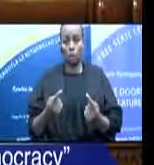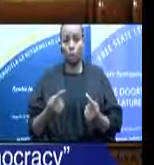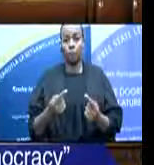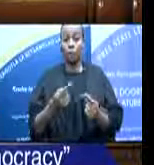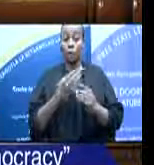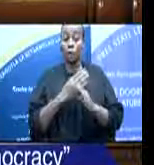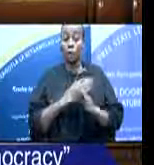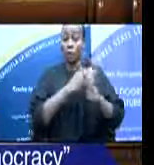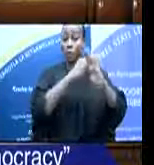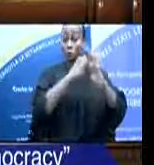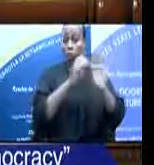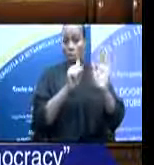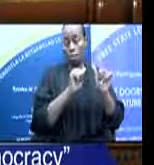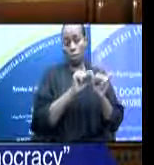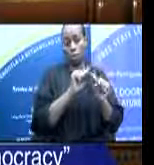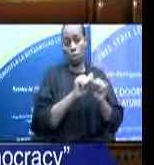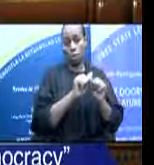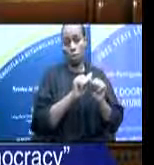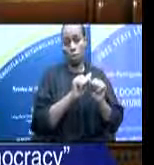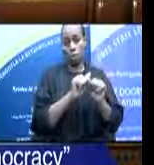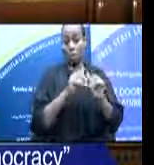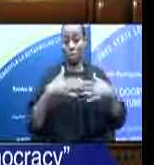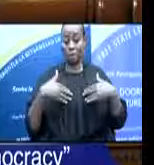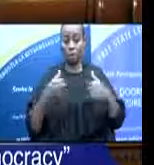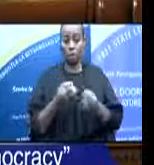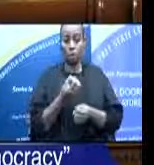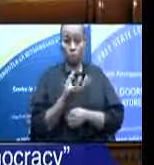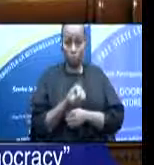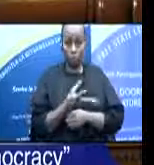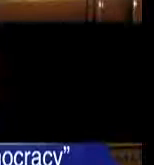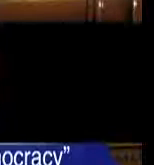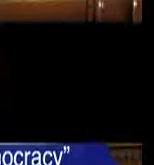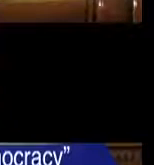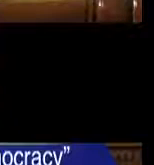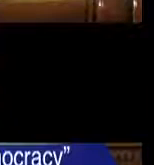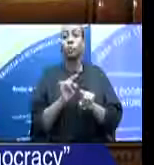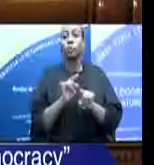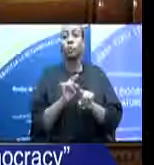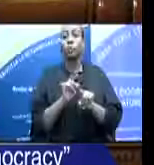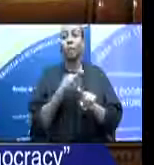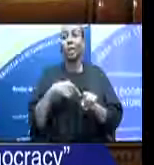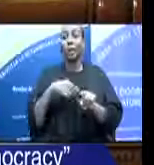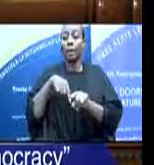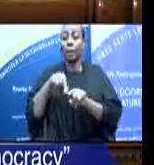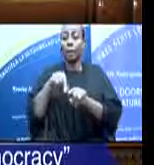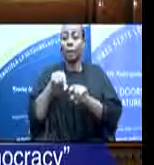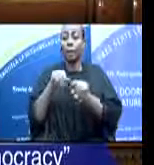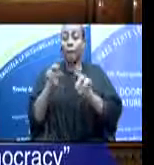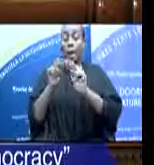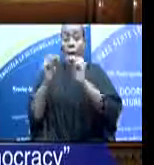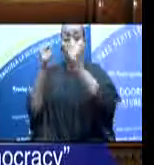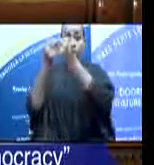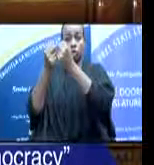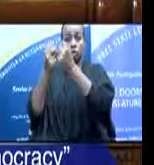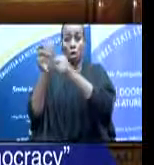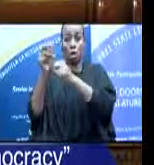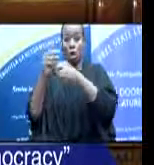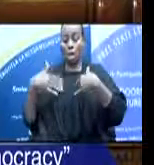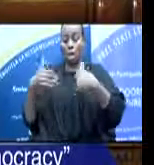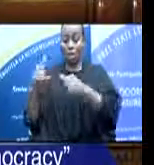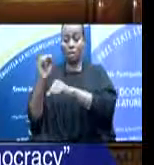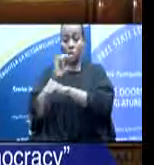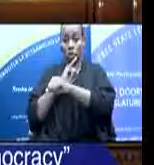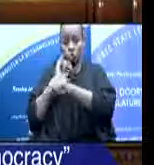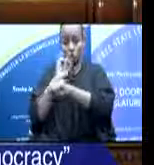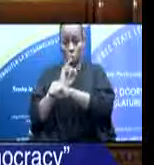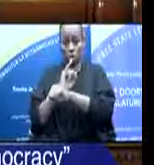Prevention is better than cure. The implementation of the NHI is imperative to transformation